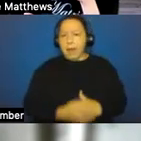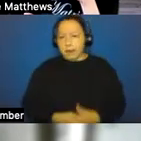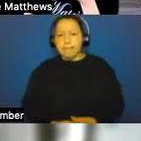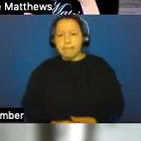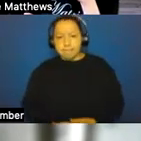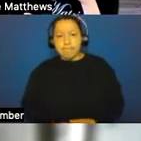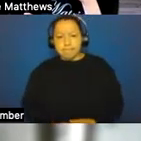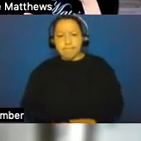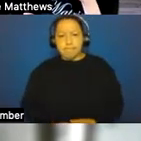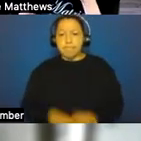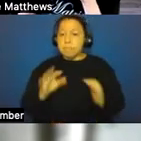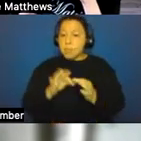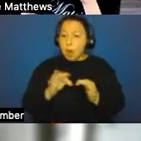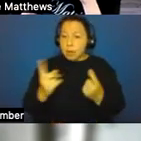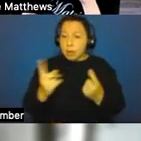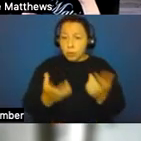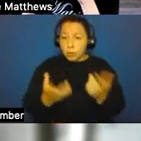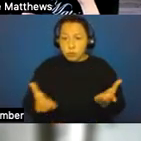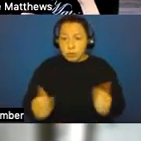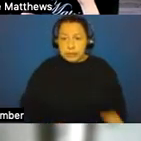Comments or questions?